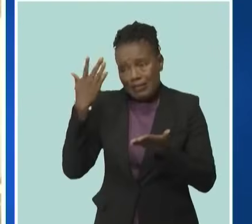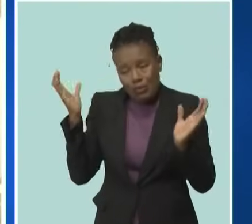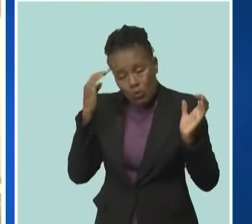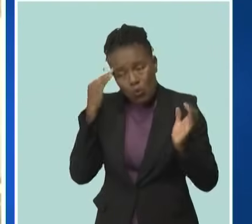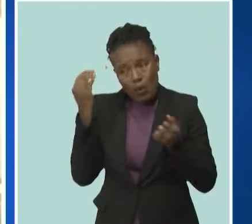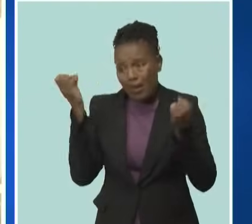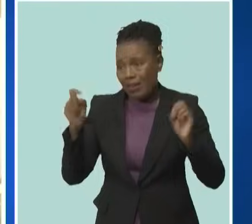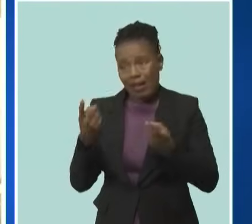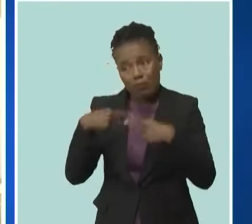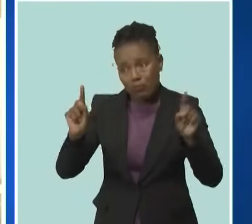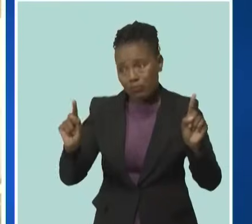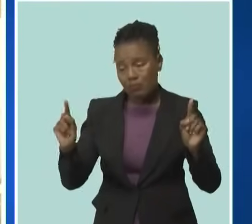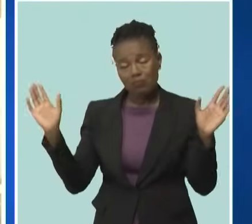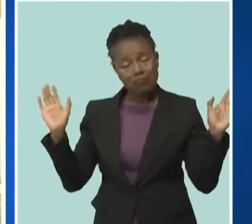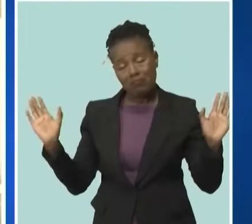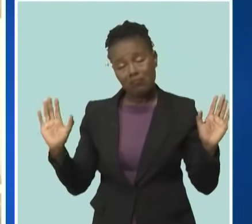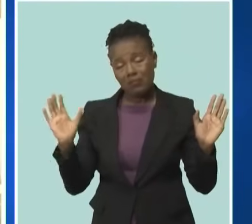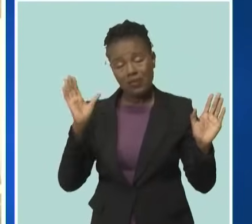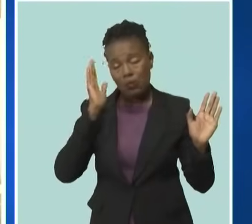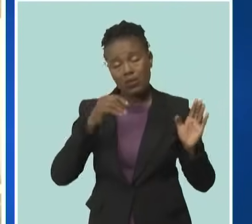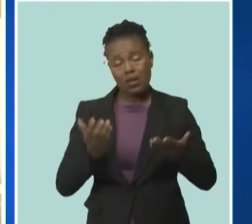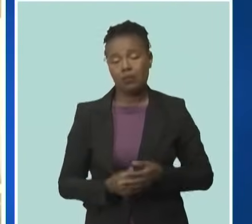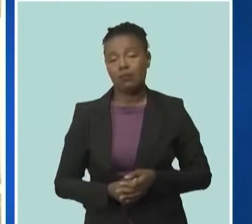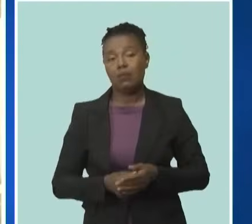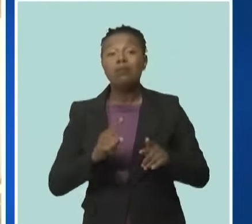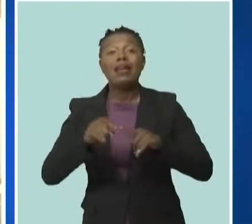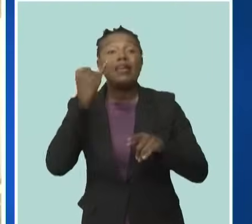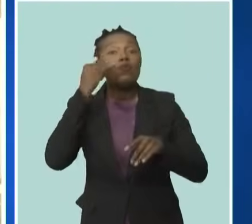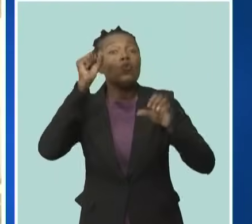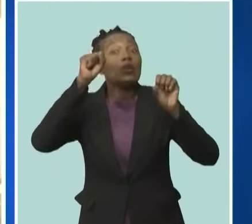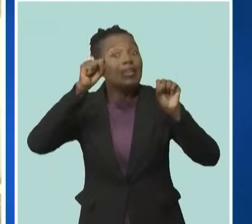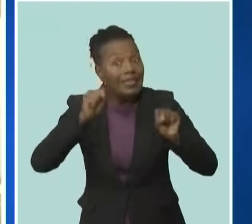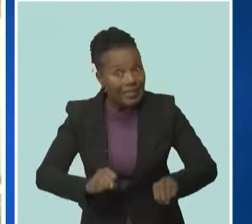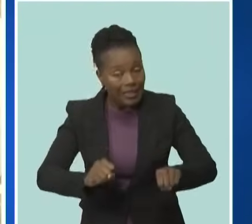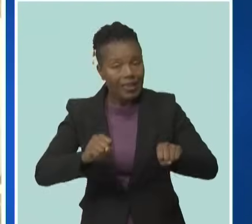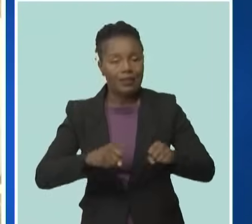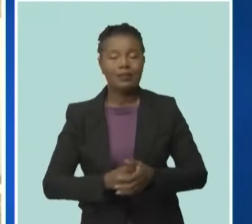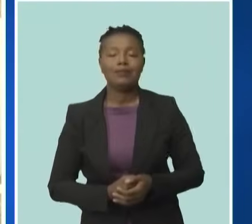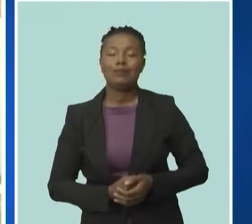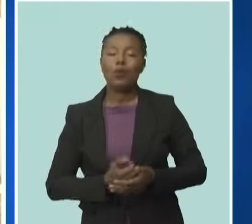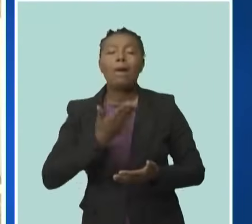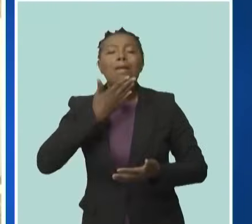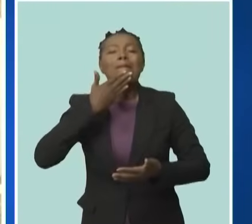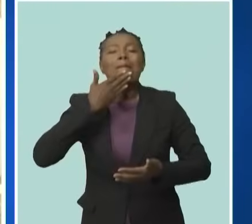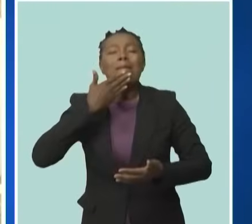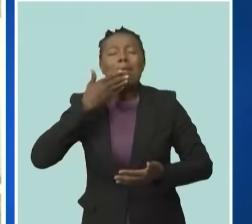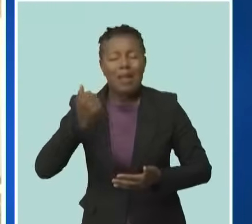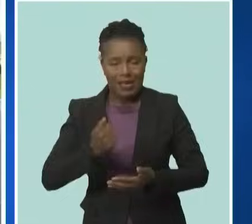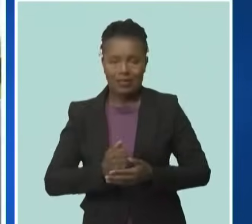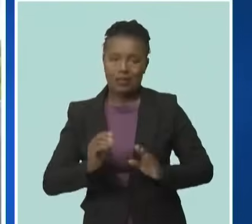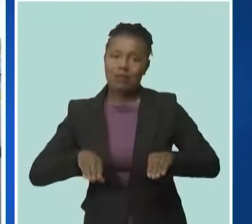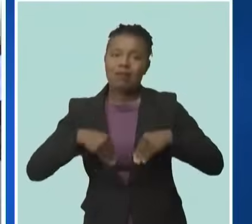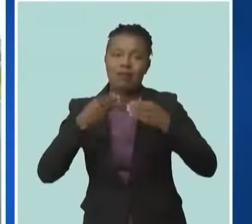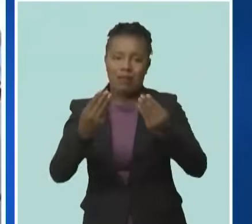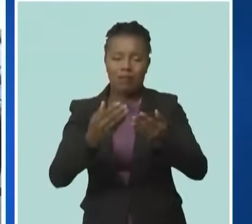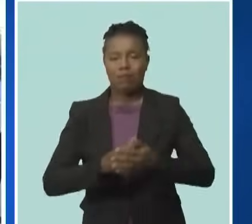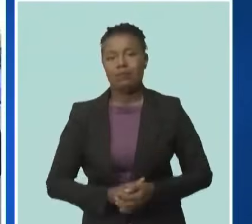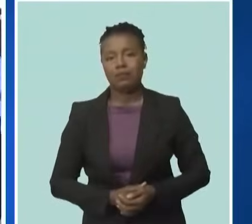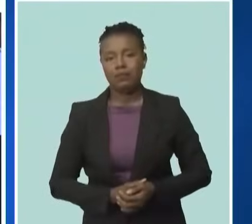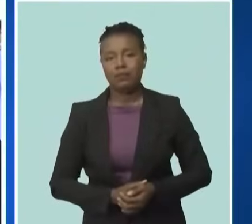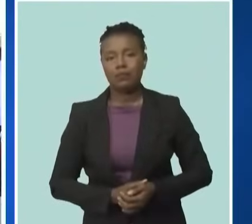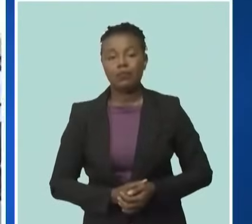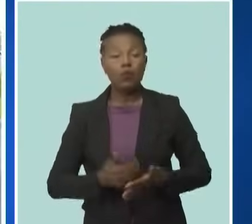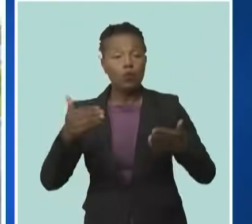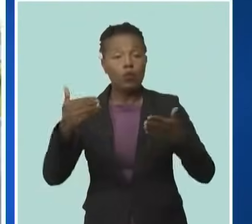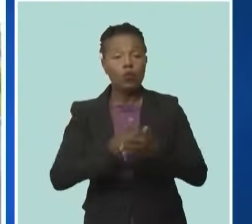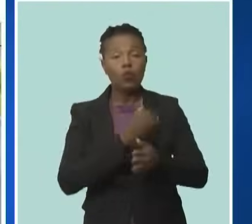it. But if you can deliver it to the best of your ability. The new